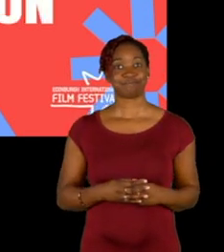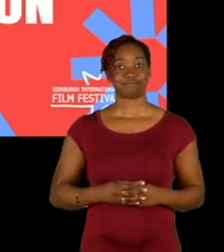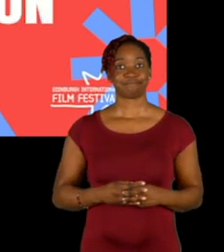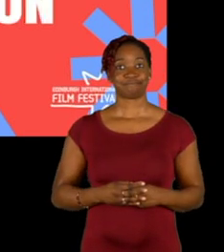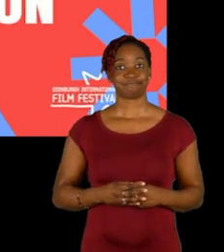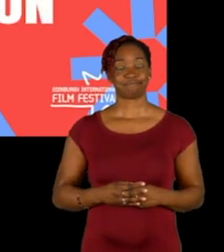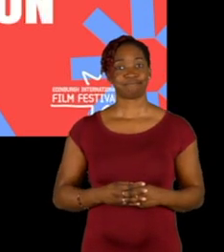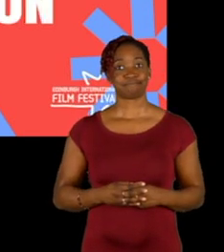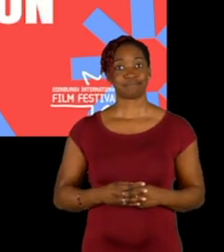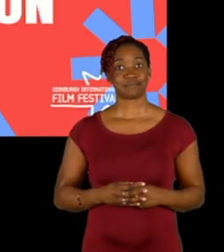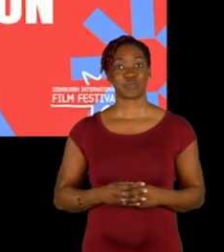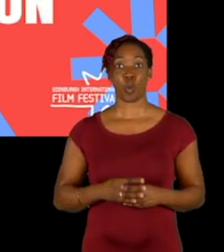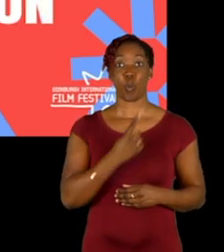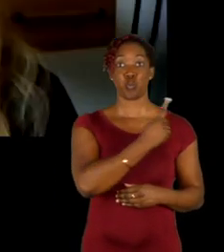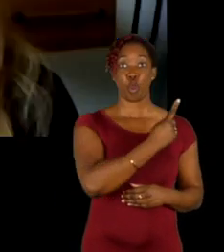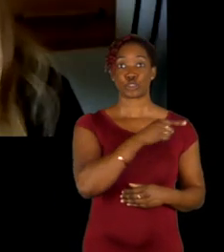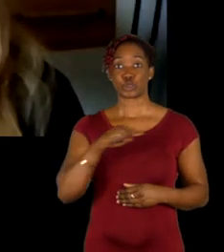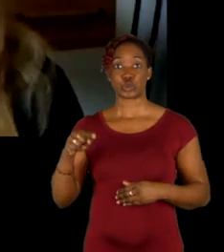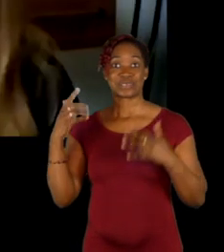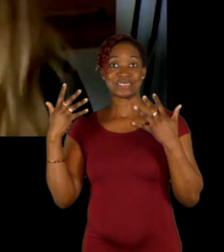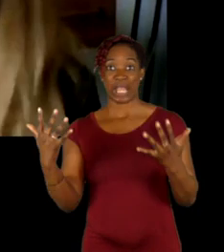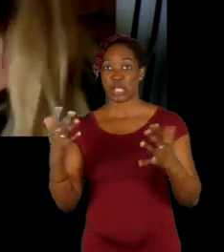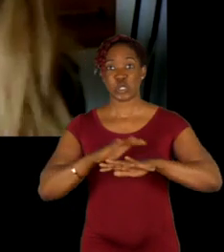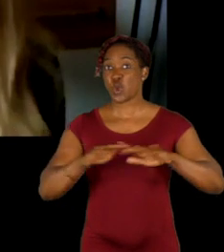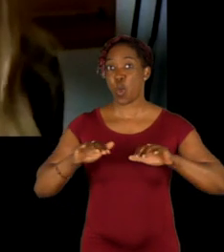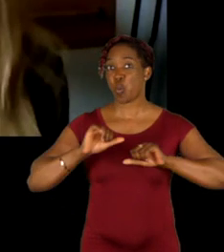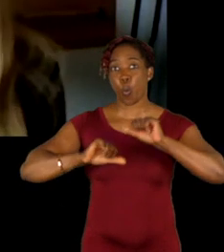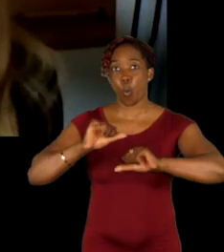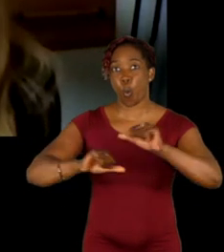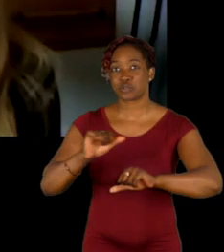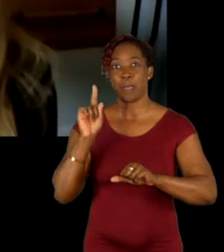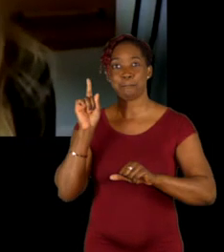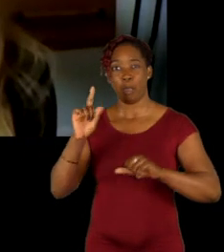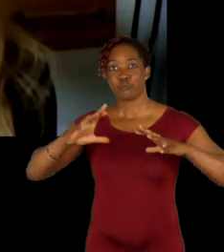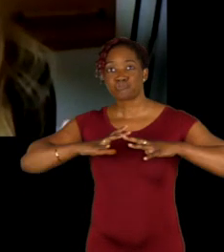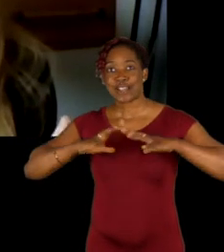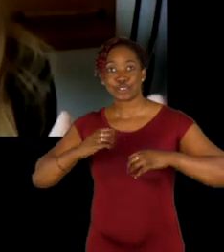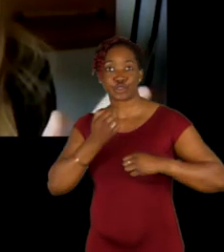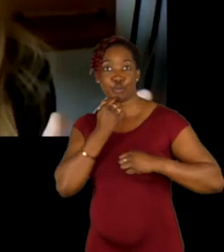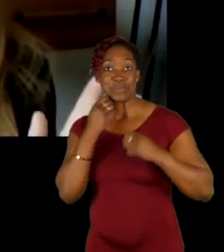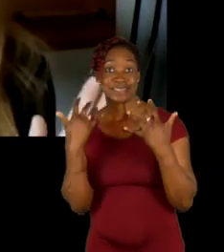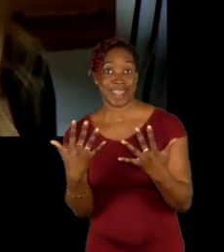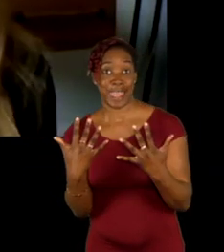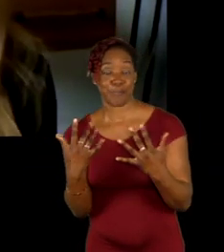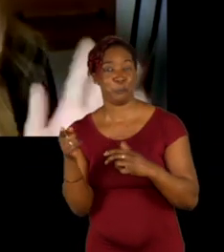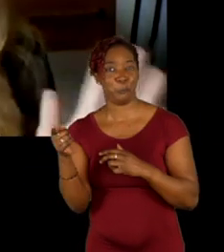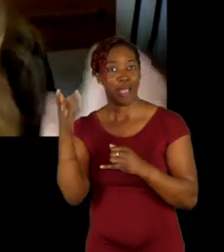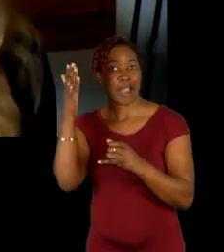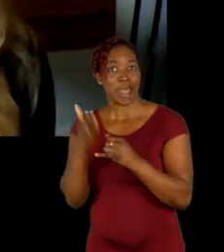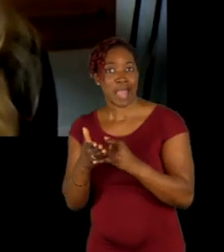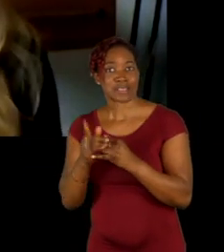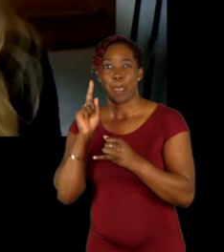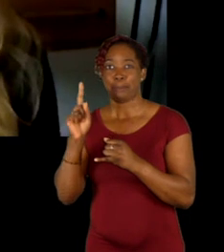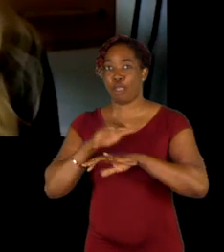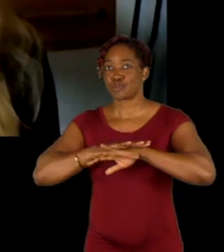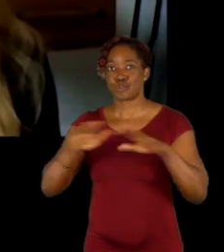I'm going to go 1 to 10 in no particular order, but stay tuned because number 10 is last but not least. It's